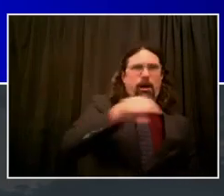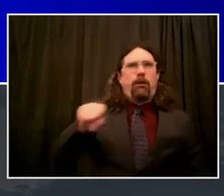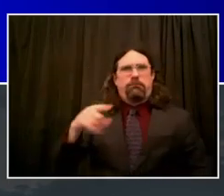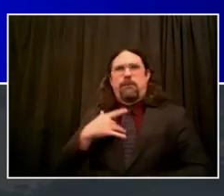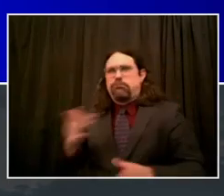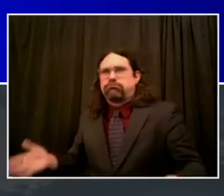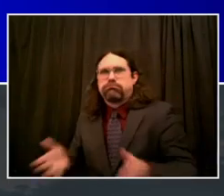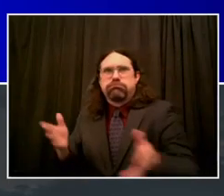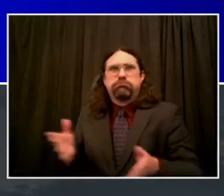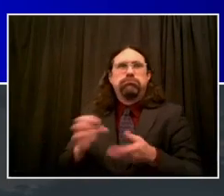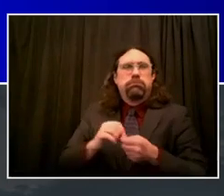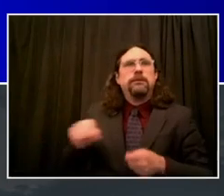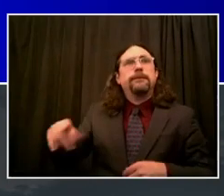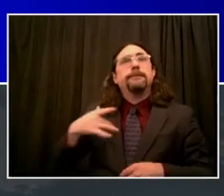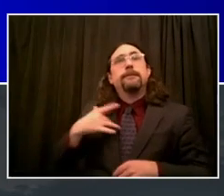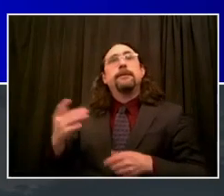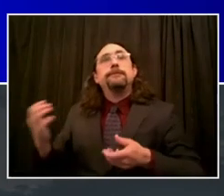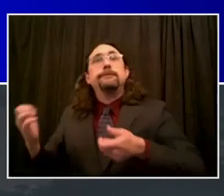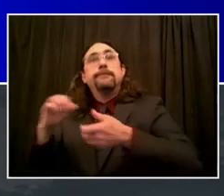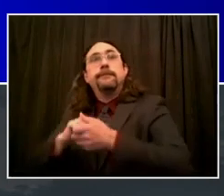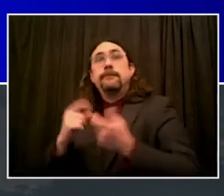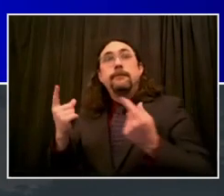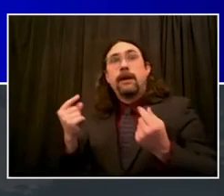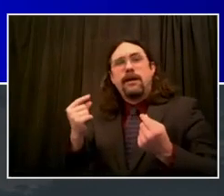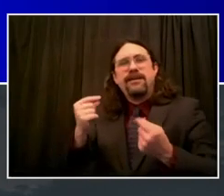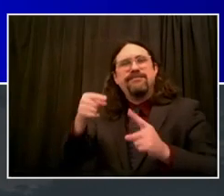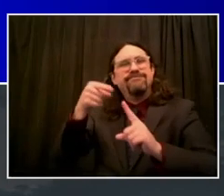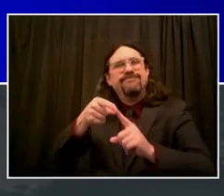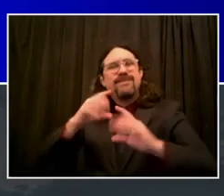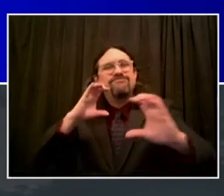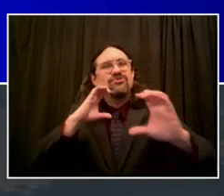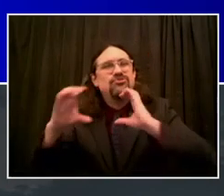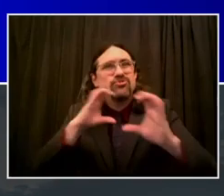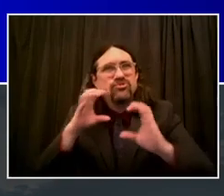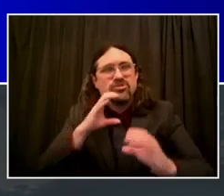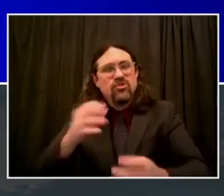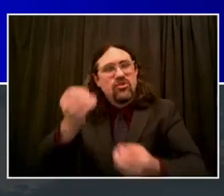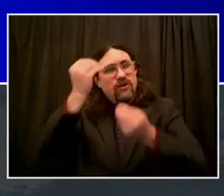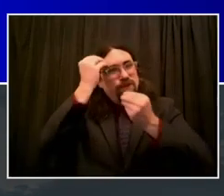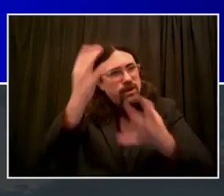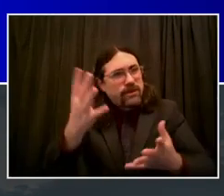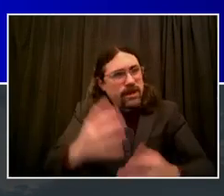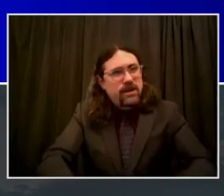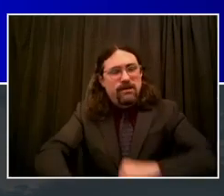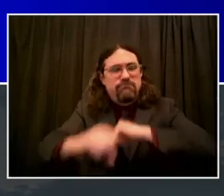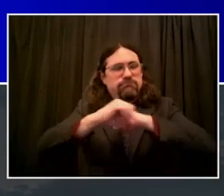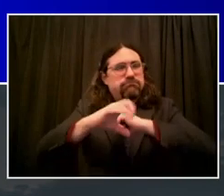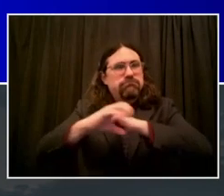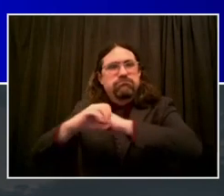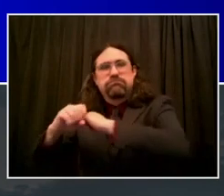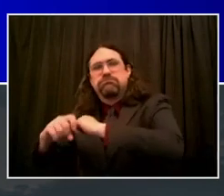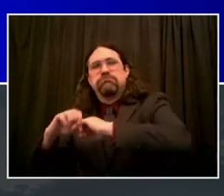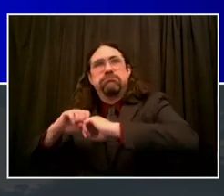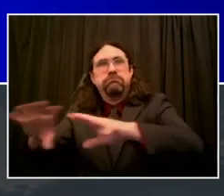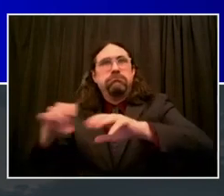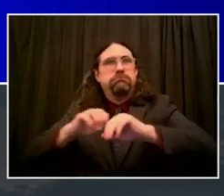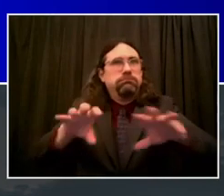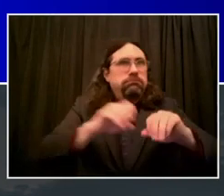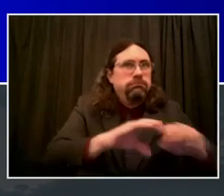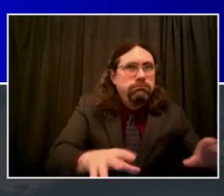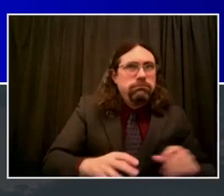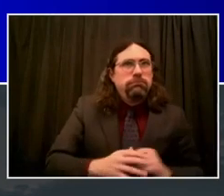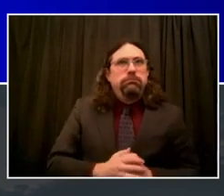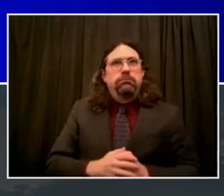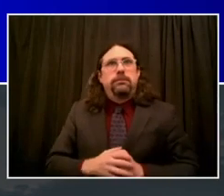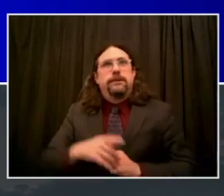public awareness campaign, particularly for the hardest hit neighborhoods, 21 target neighborhoods, and it'll be a variety of media we'll be using